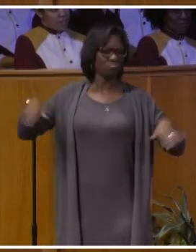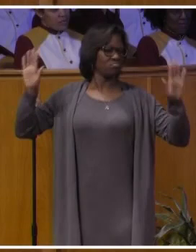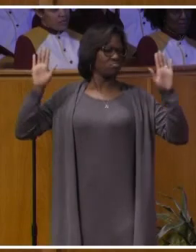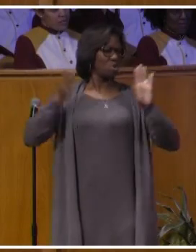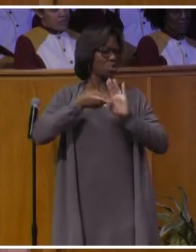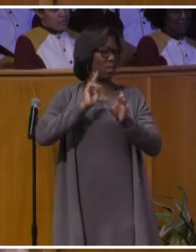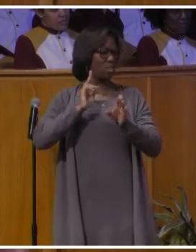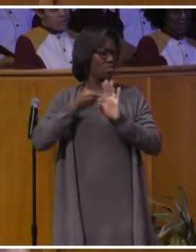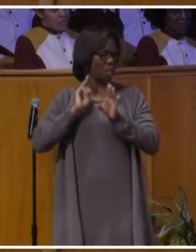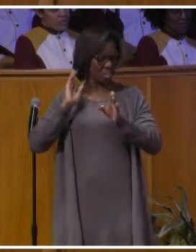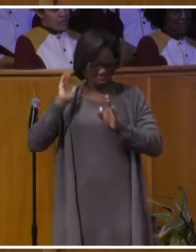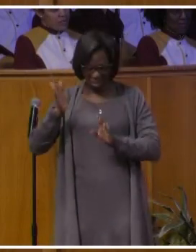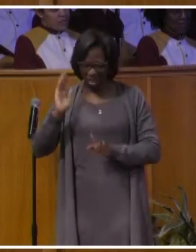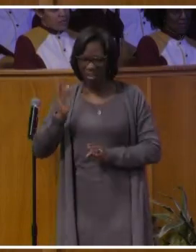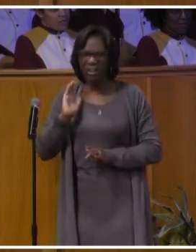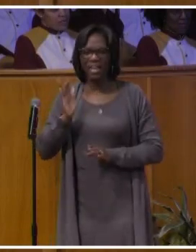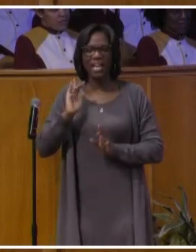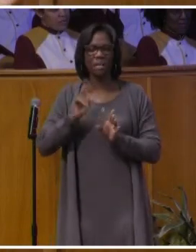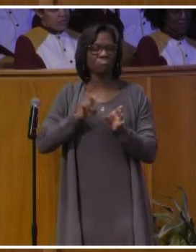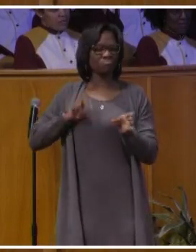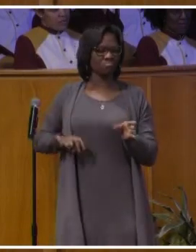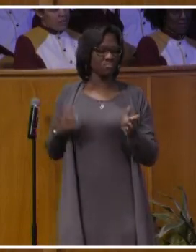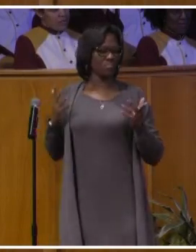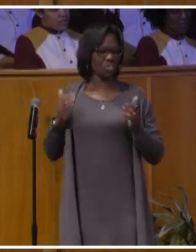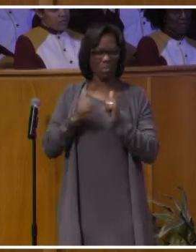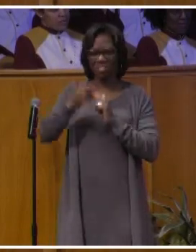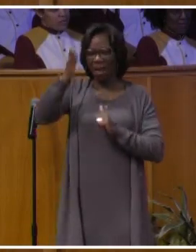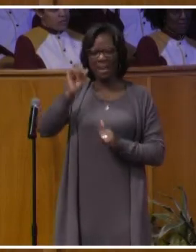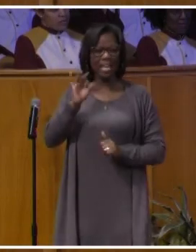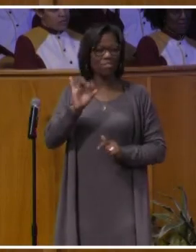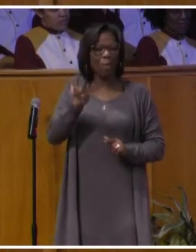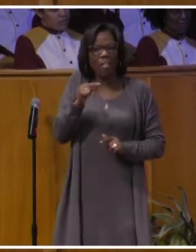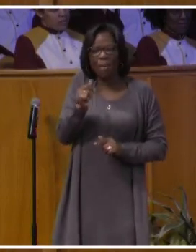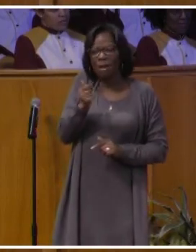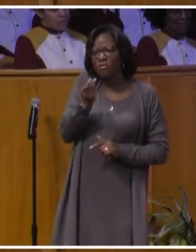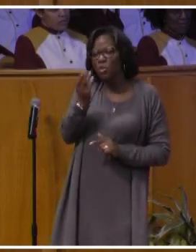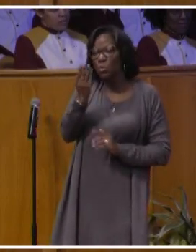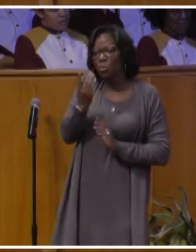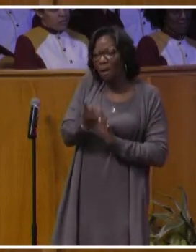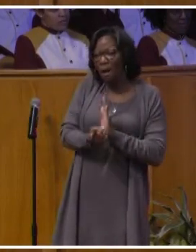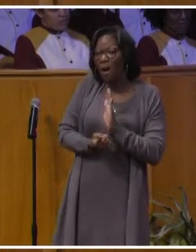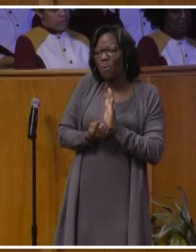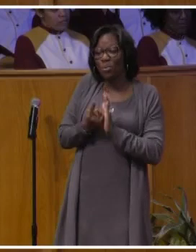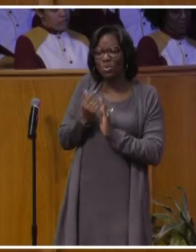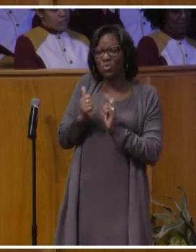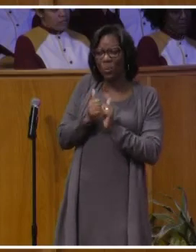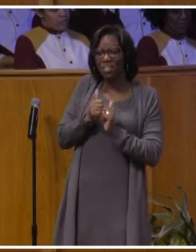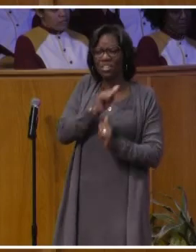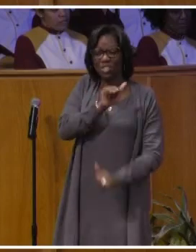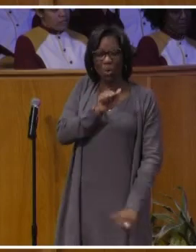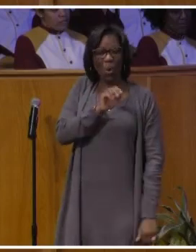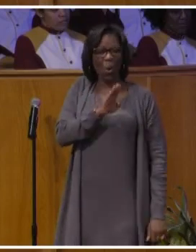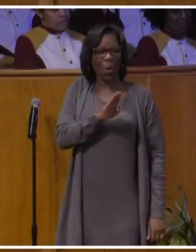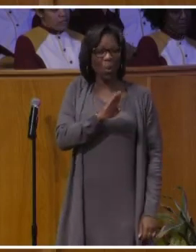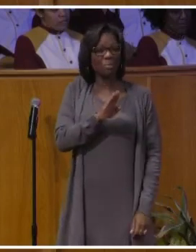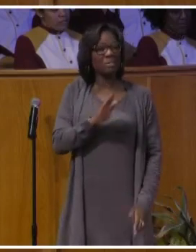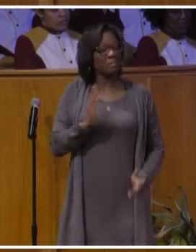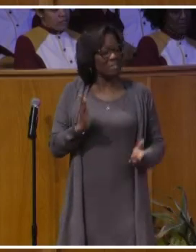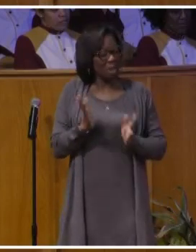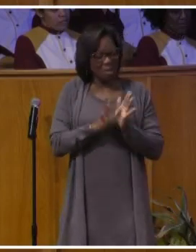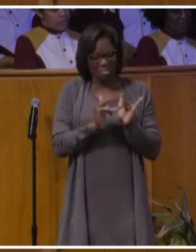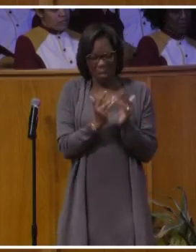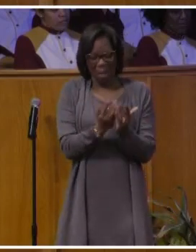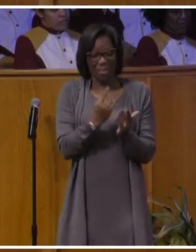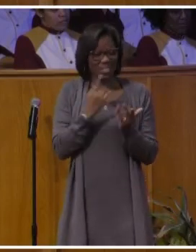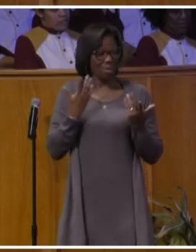hands. Job will quit. Job will want to have nothing to do with you if you just allow me to have my way. The Bible says that after